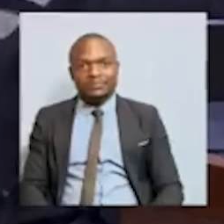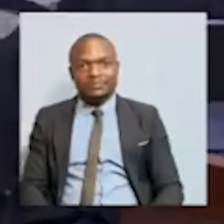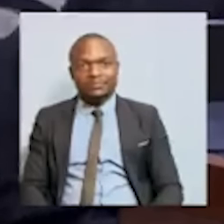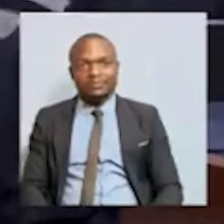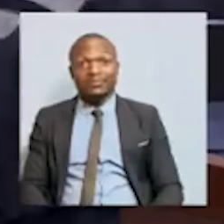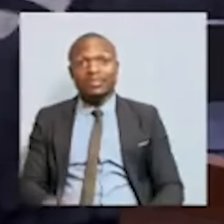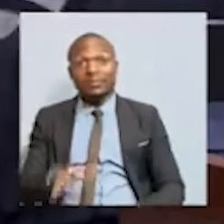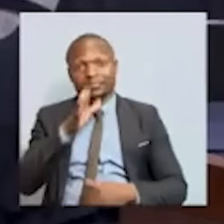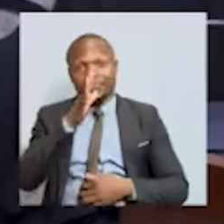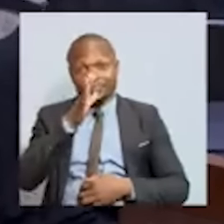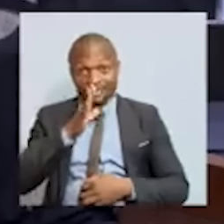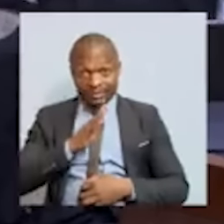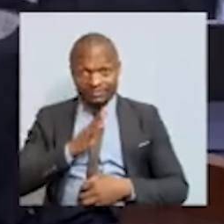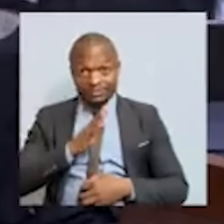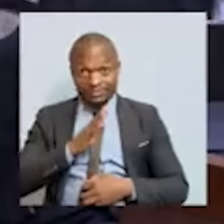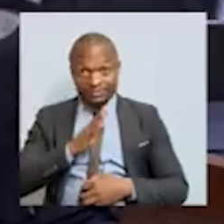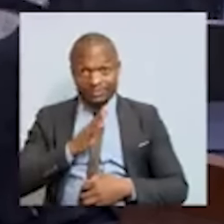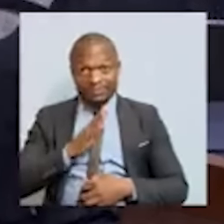Madam,